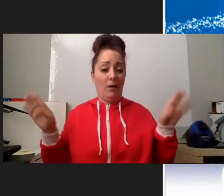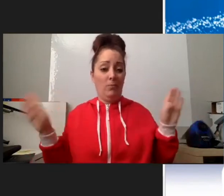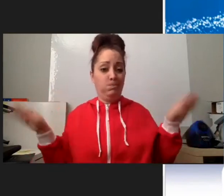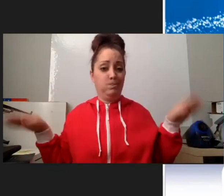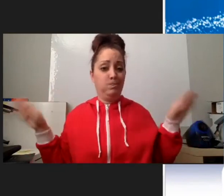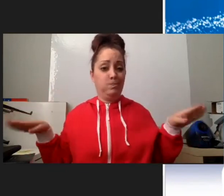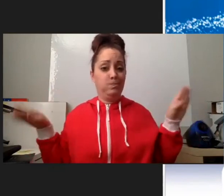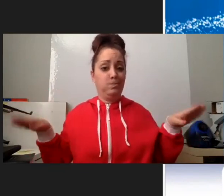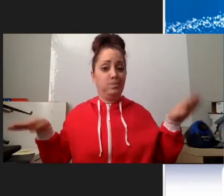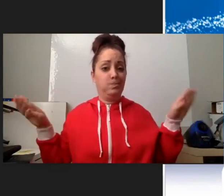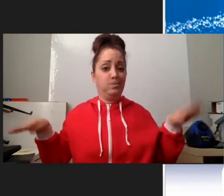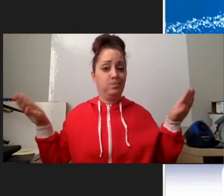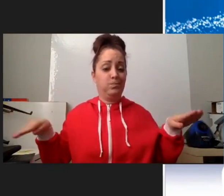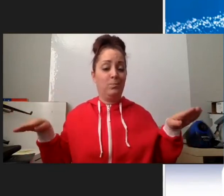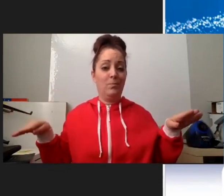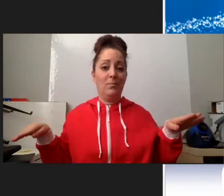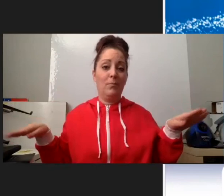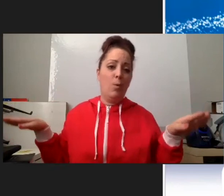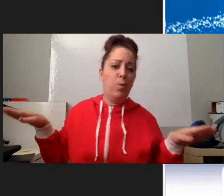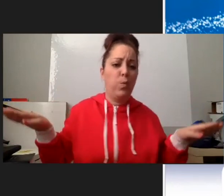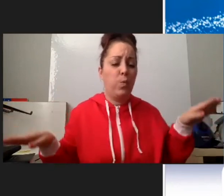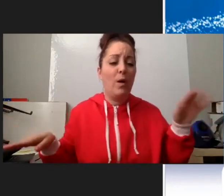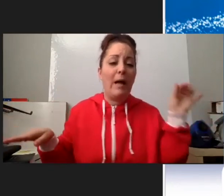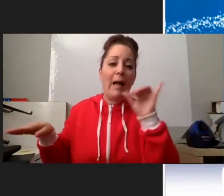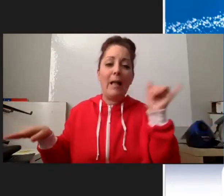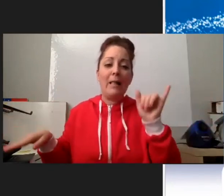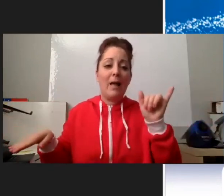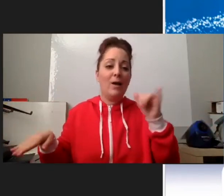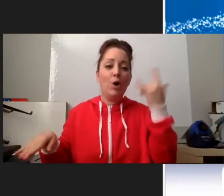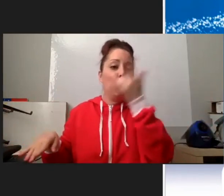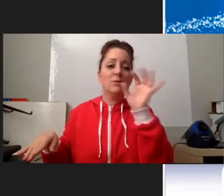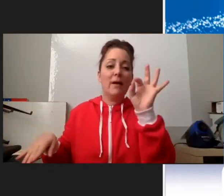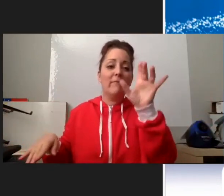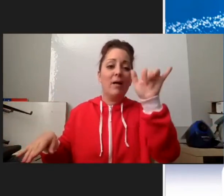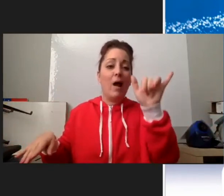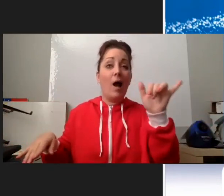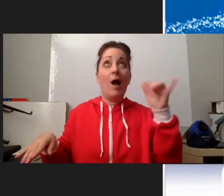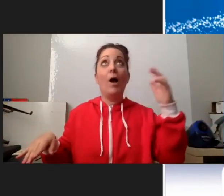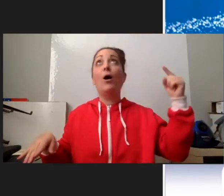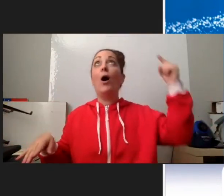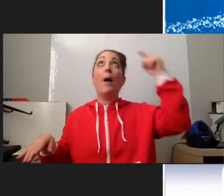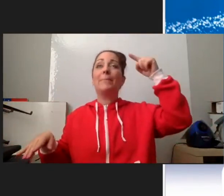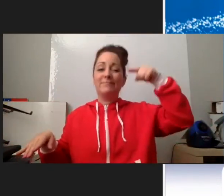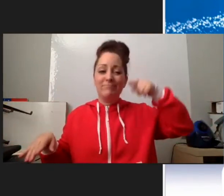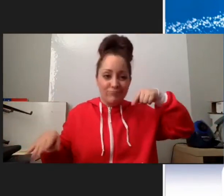flapping his flippers as if he were flying underwater.